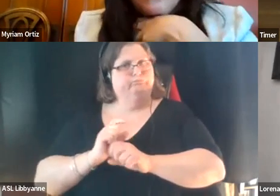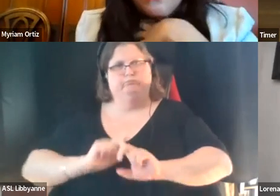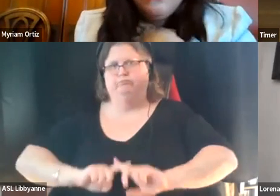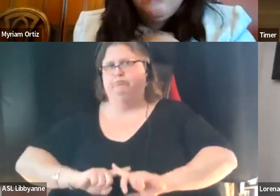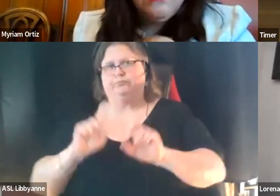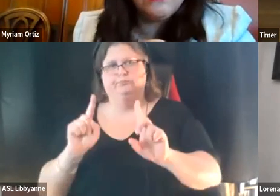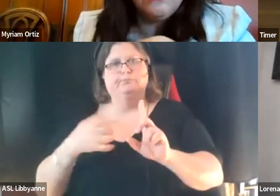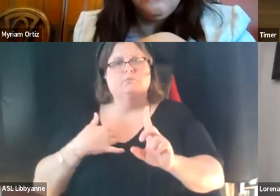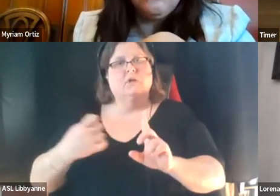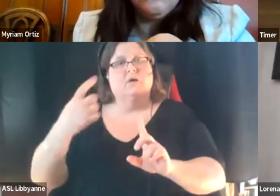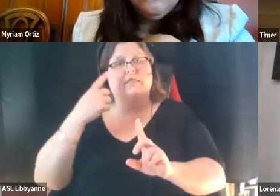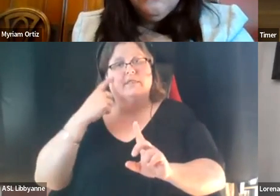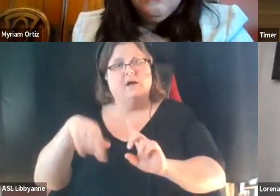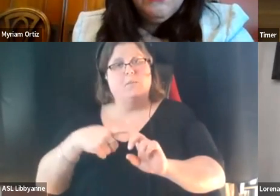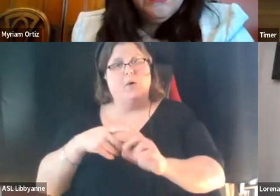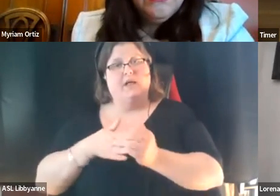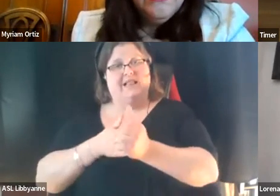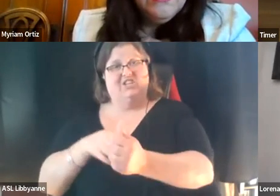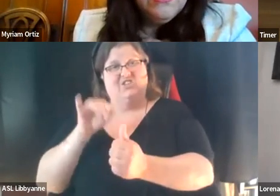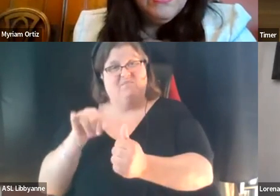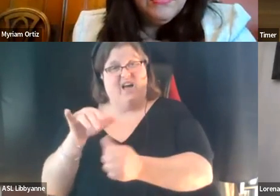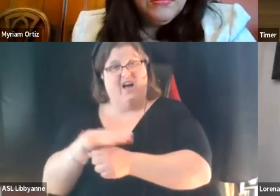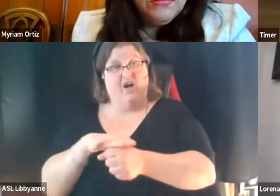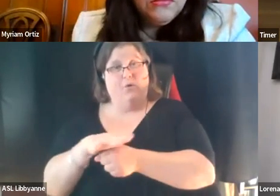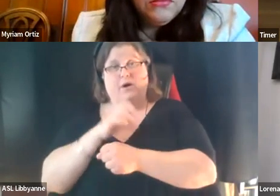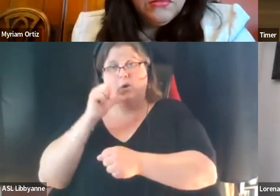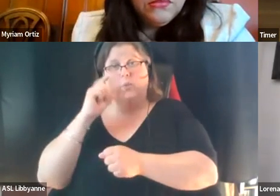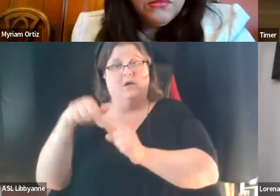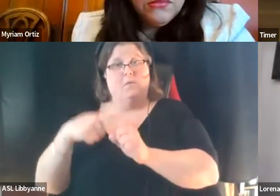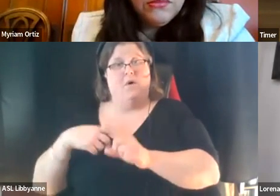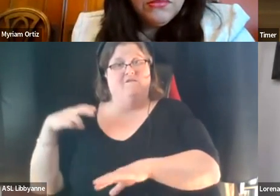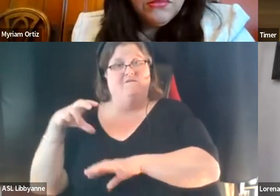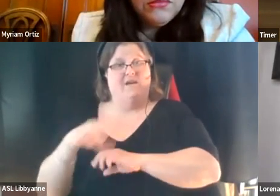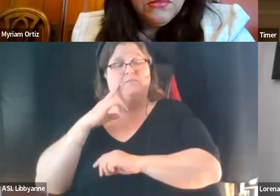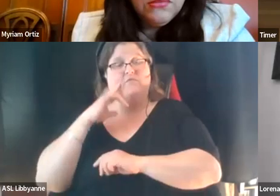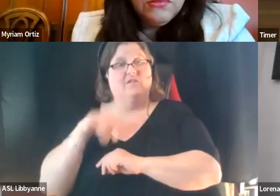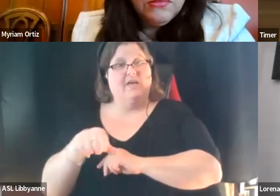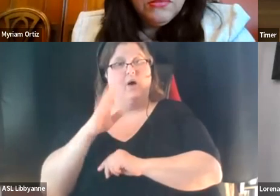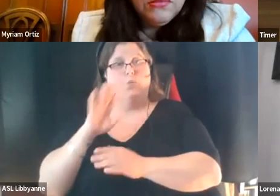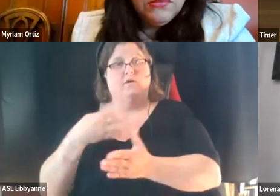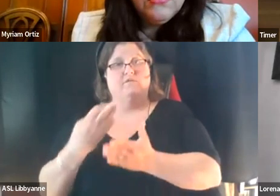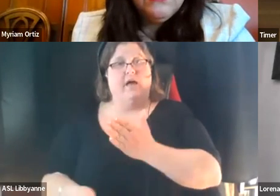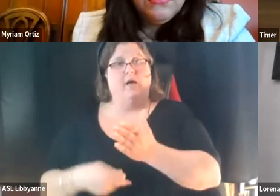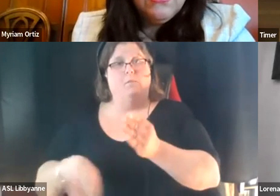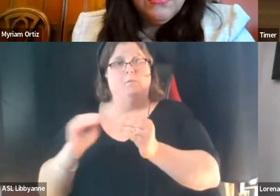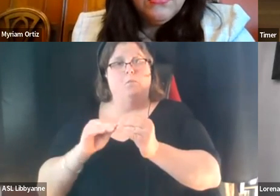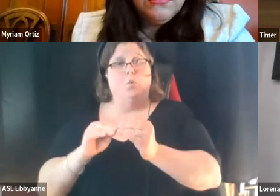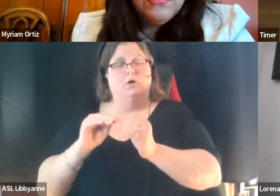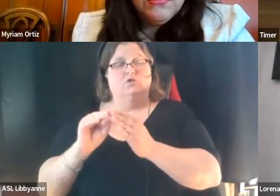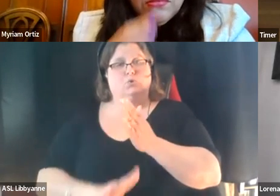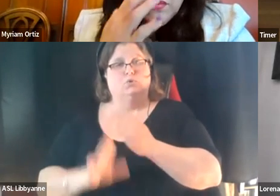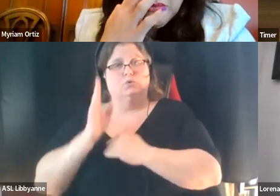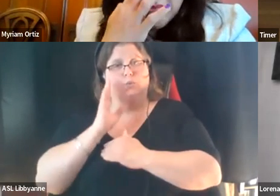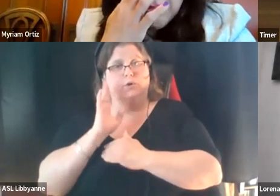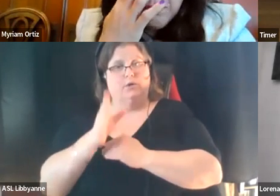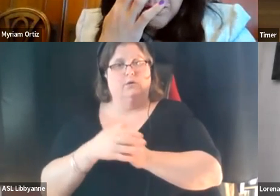not thinking about the leadership in those spaces, and we're not thinking about the investment in those spaces, we're going to be failing more students. And BADA is